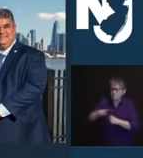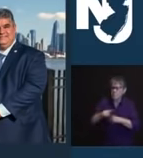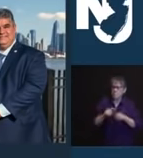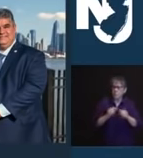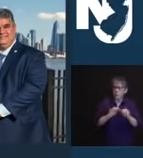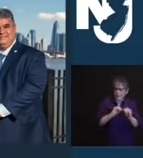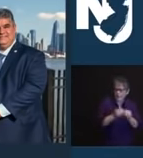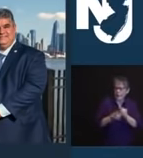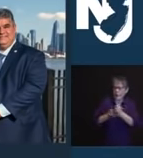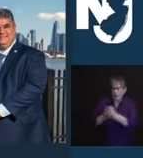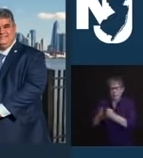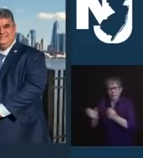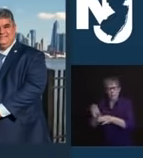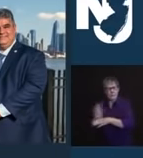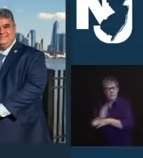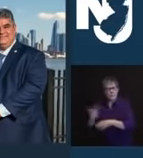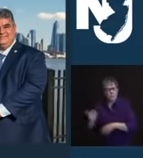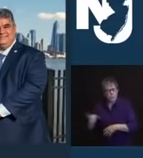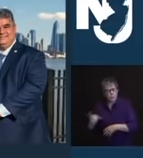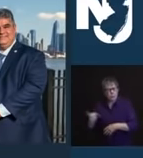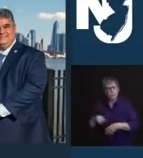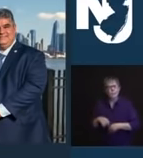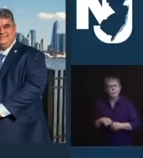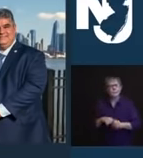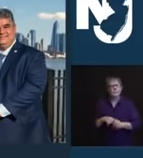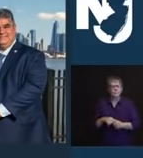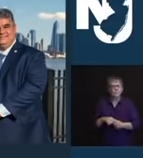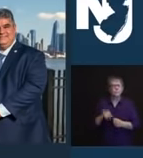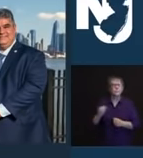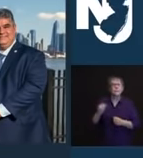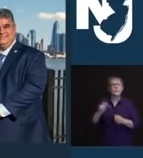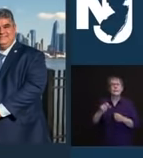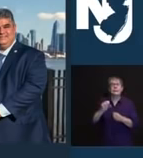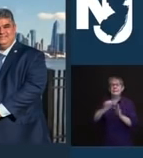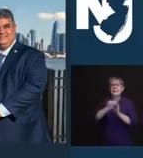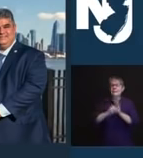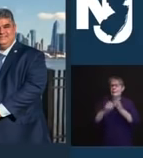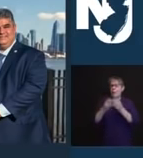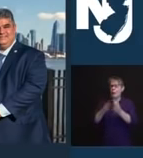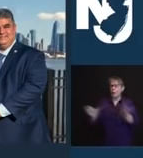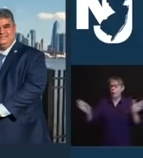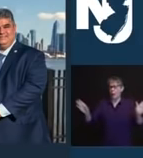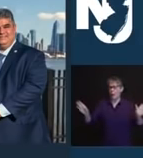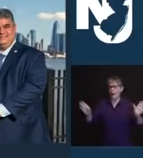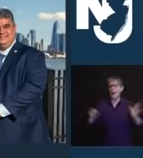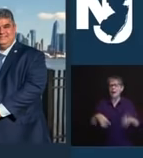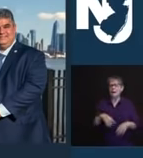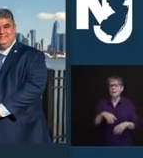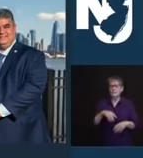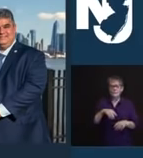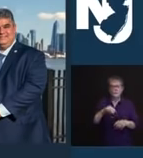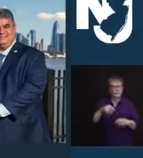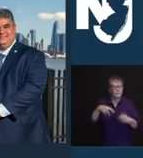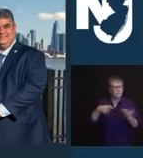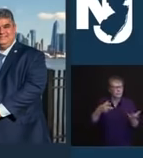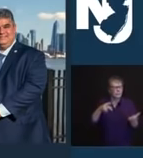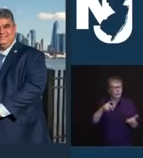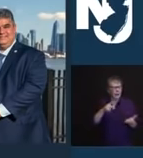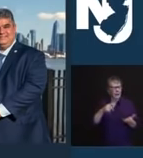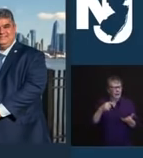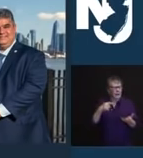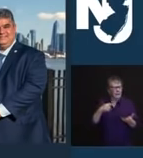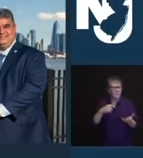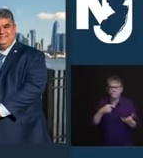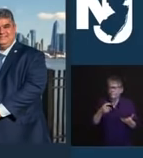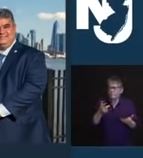dear friends, the guy on the left, CEO Carlos Medina, and on the right, Chairman Luis de la Hoz. The Chamber itself, in